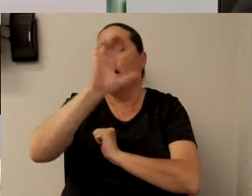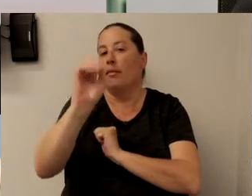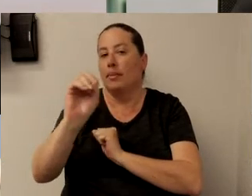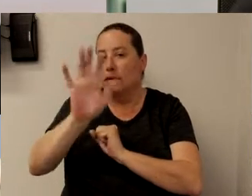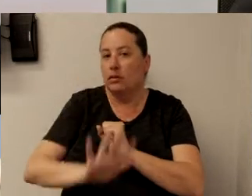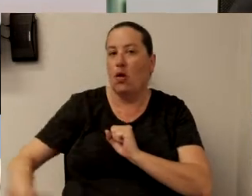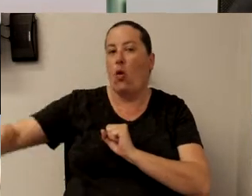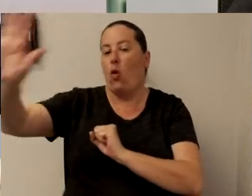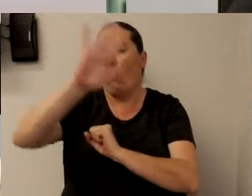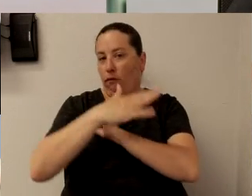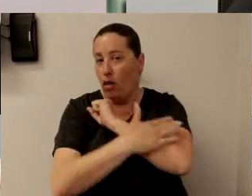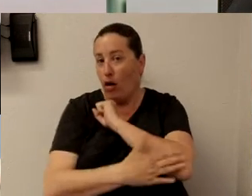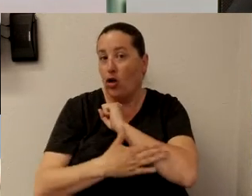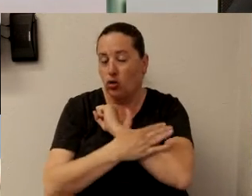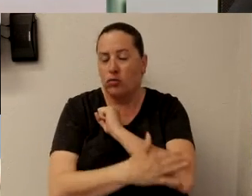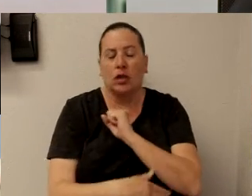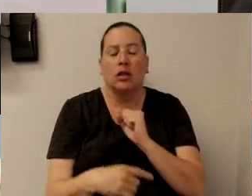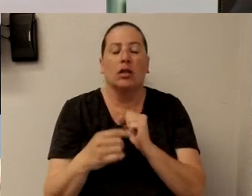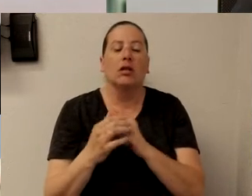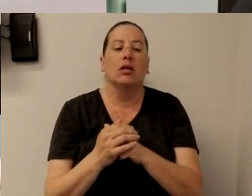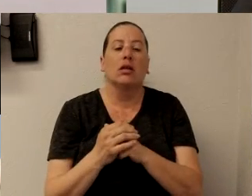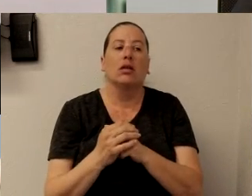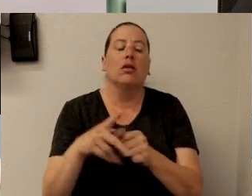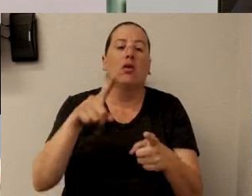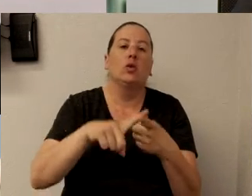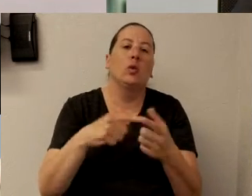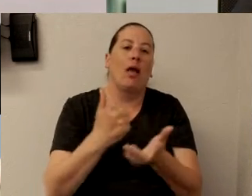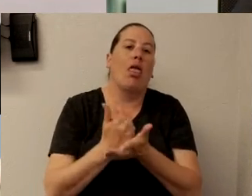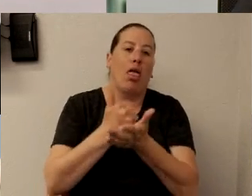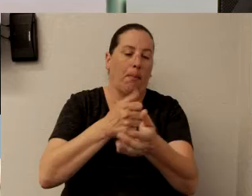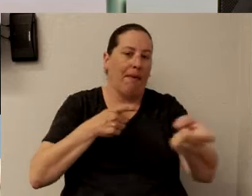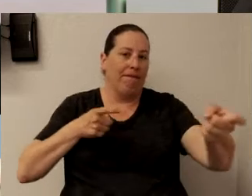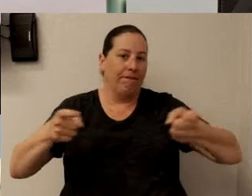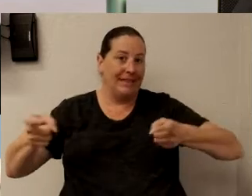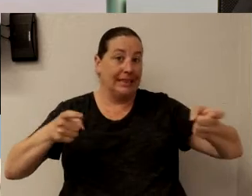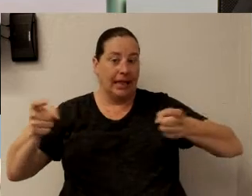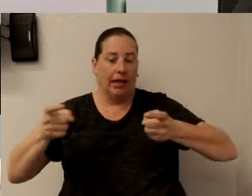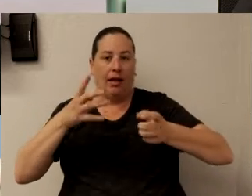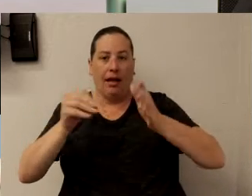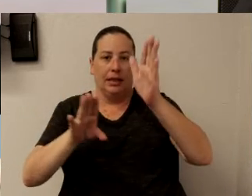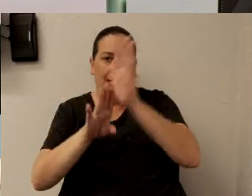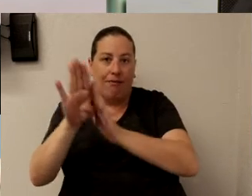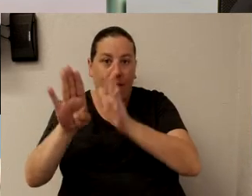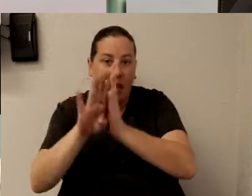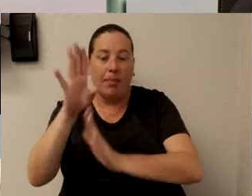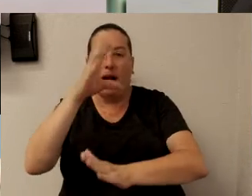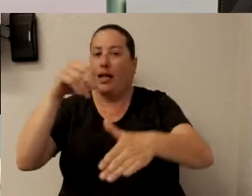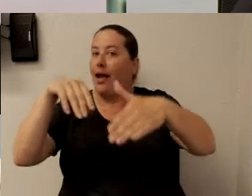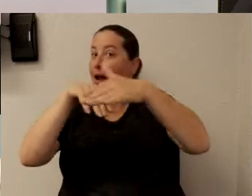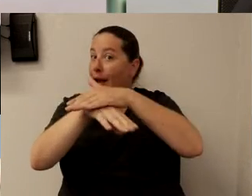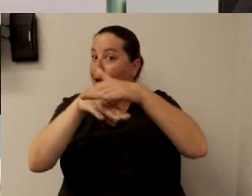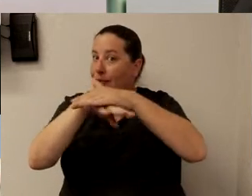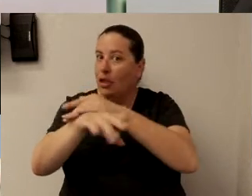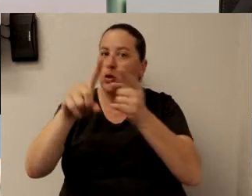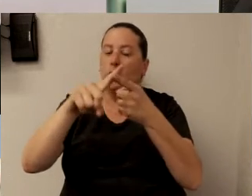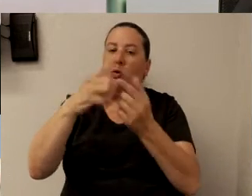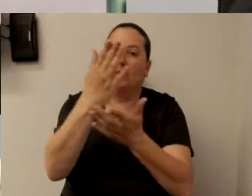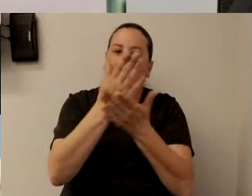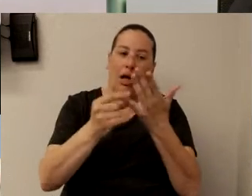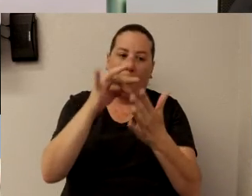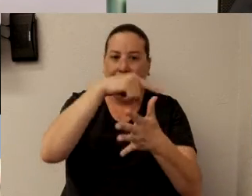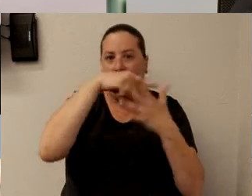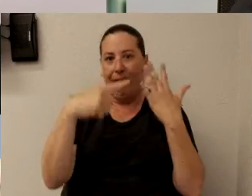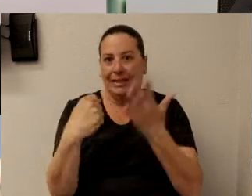the country to help facilitate the development of and the access to some of this